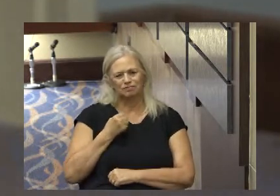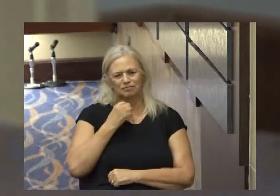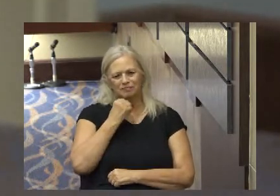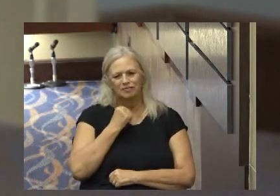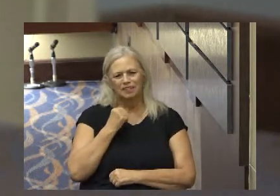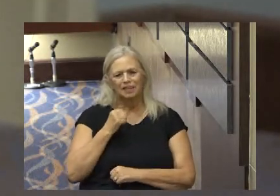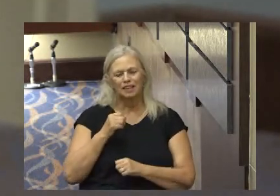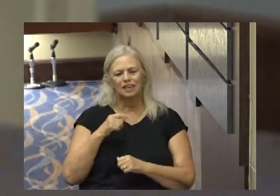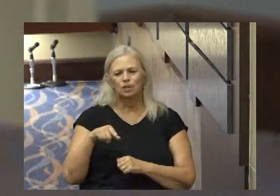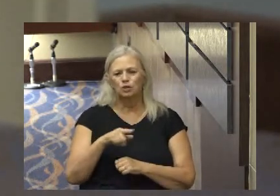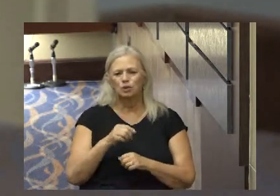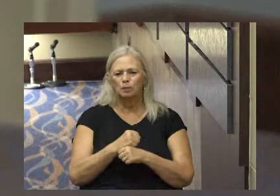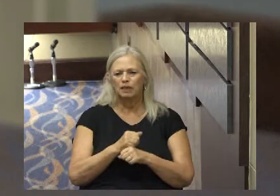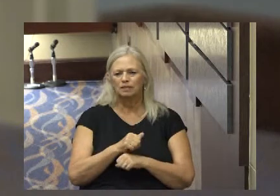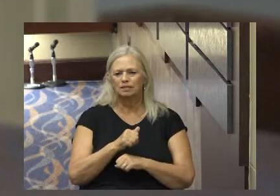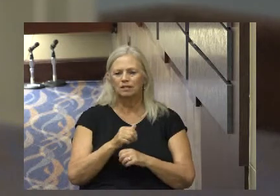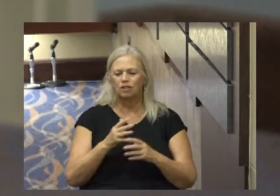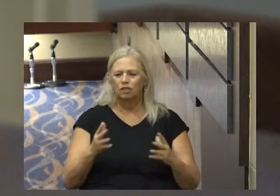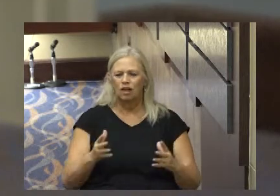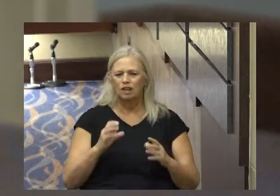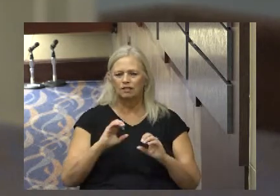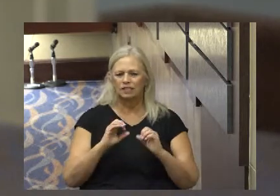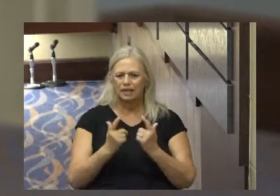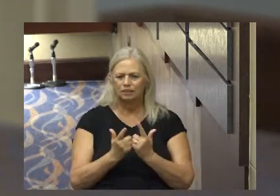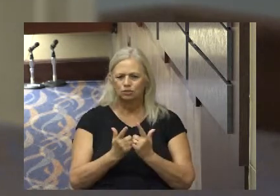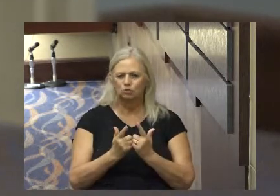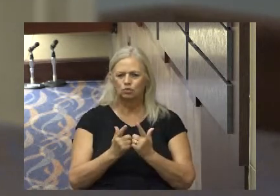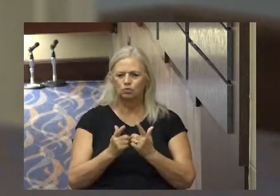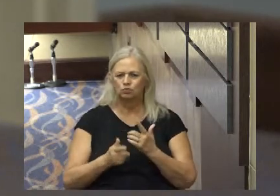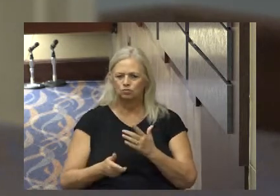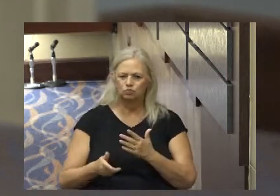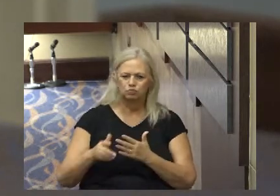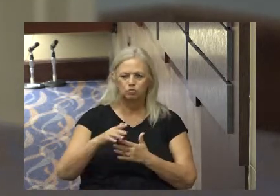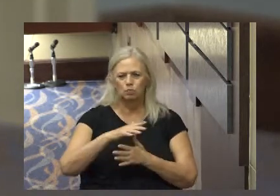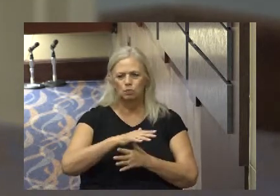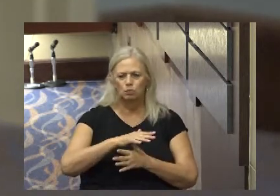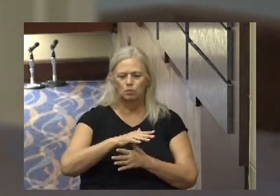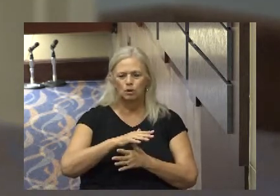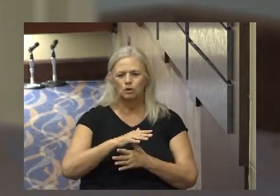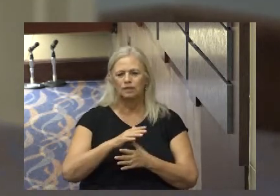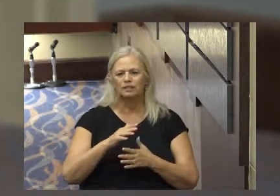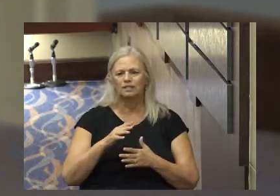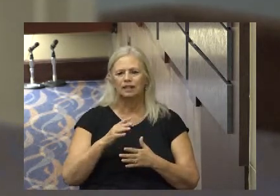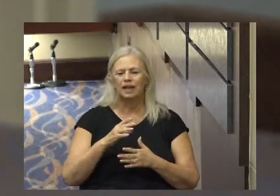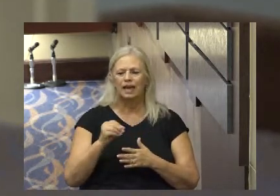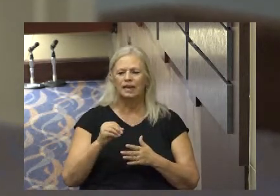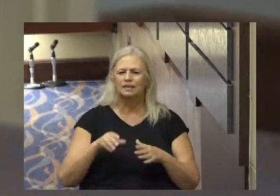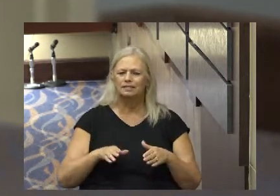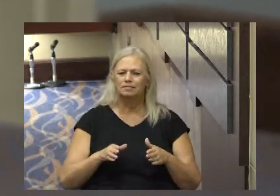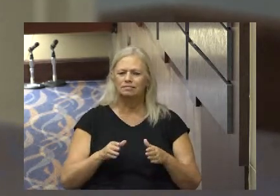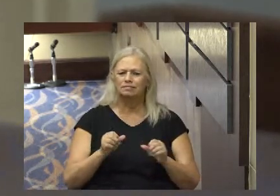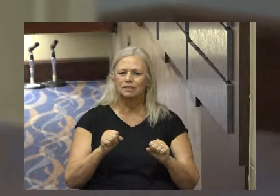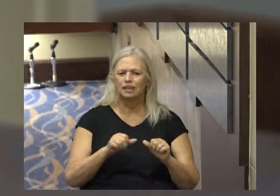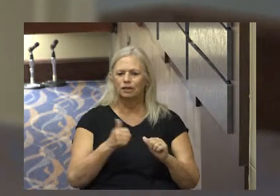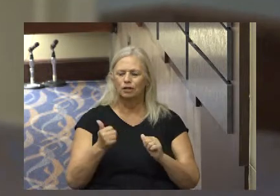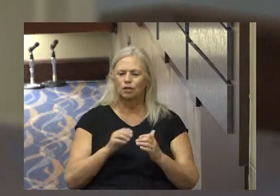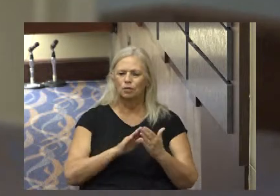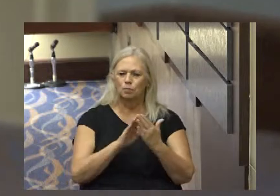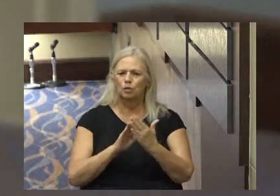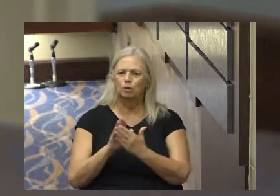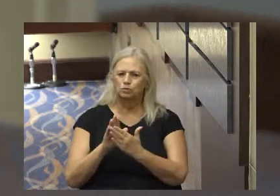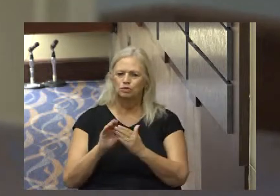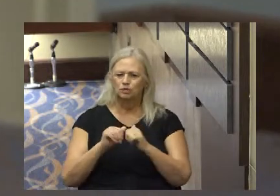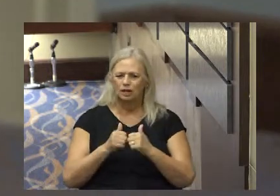council priorities work, and to take new and novel approaches to doing things and to hire people that have